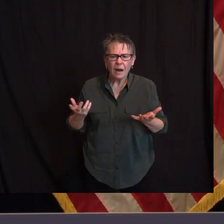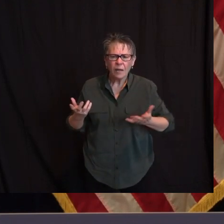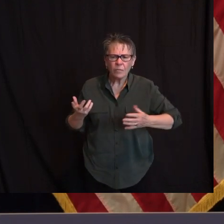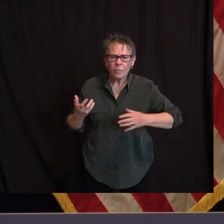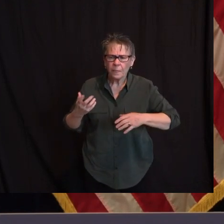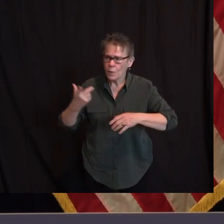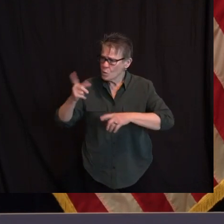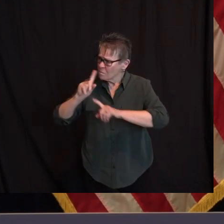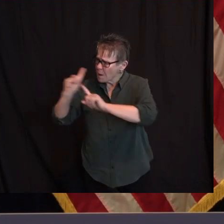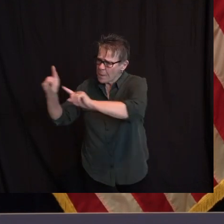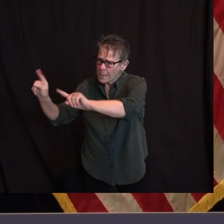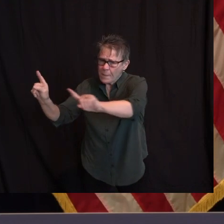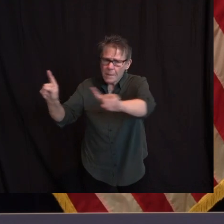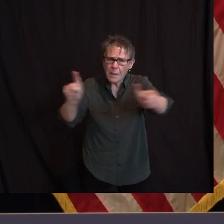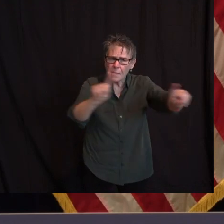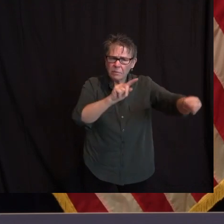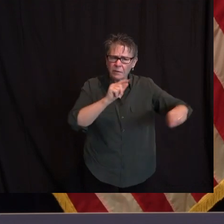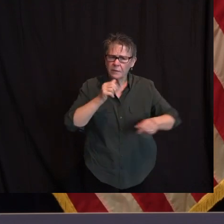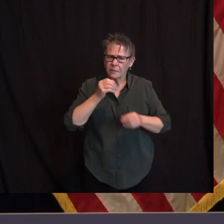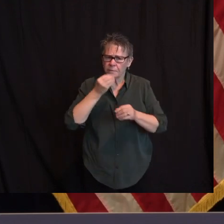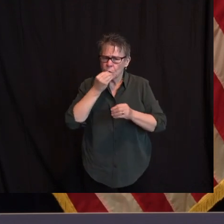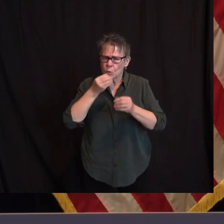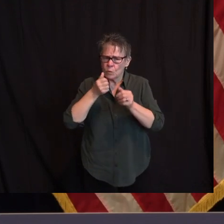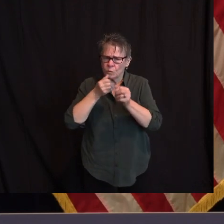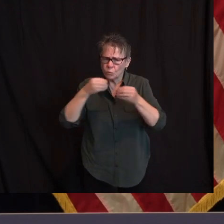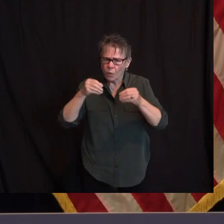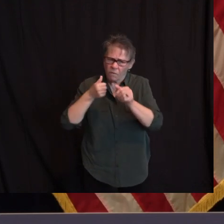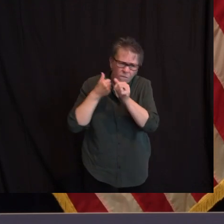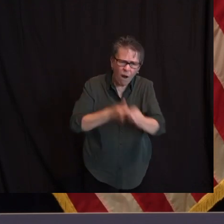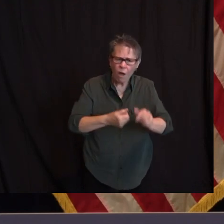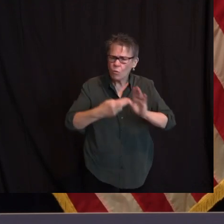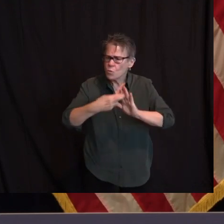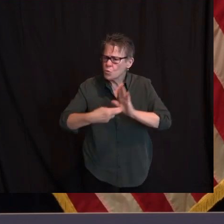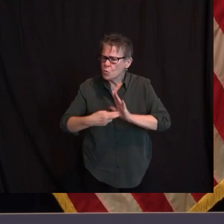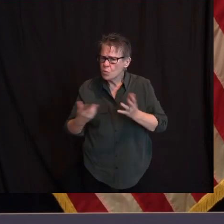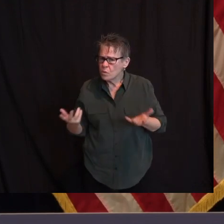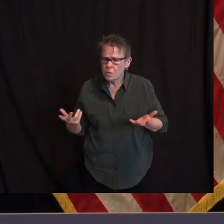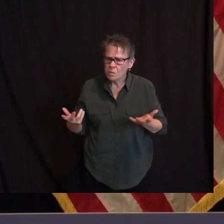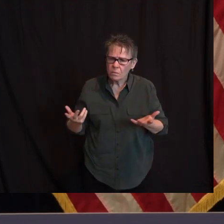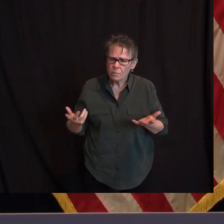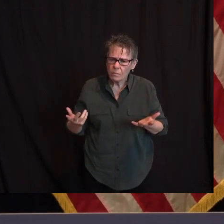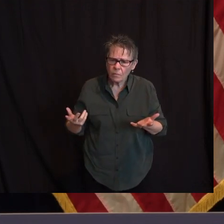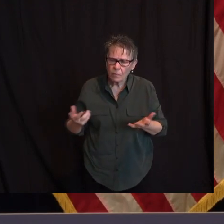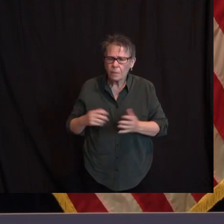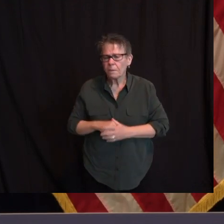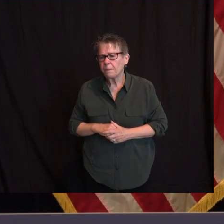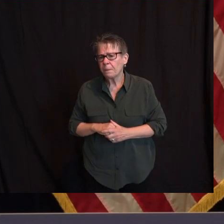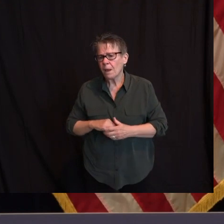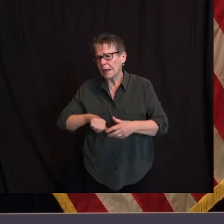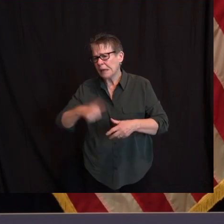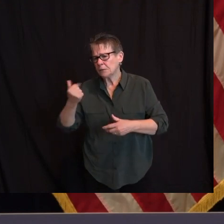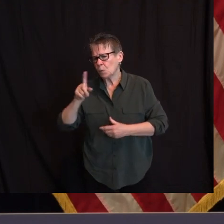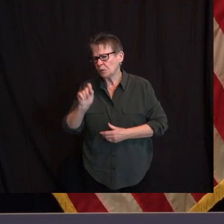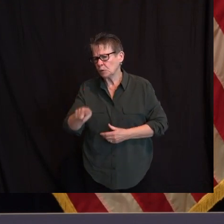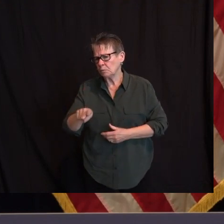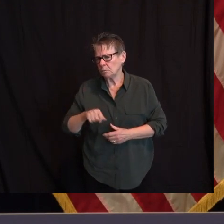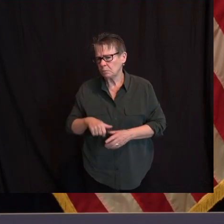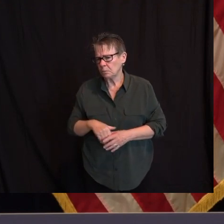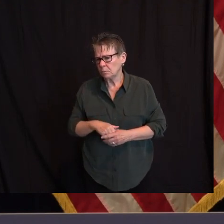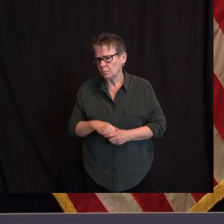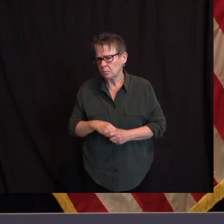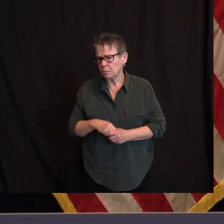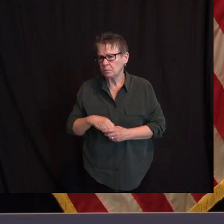You announced yesterday the closure of the state and county parks. You're probably aware there's now a petition that has started to asking you to reverse the